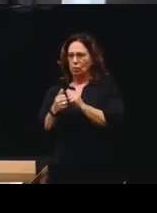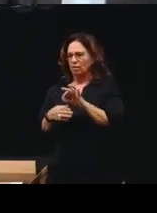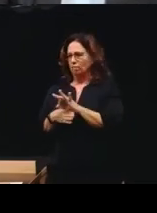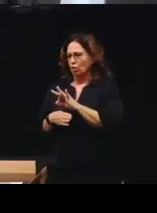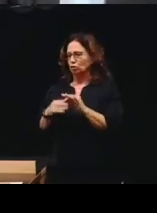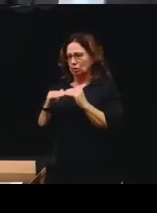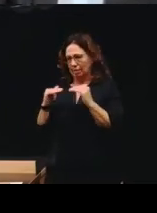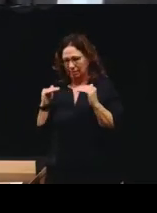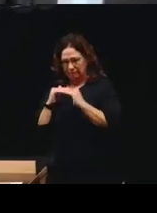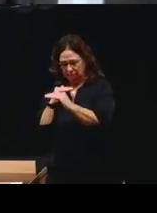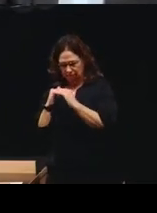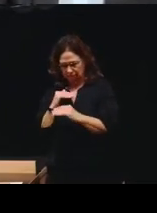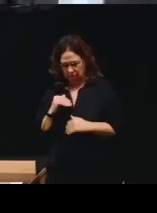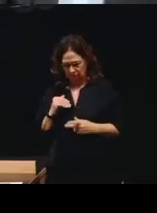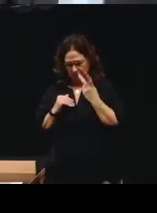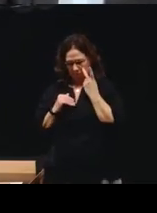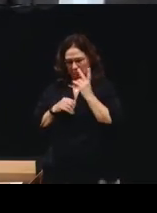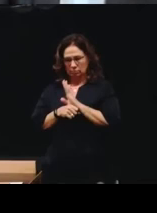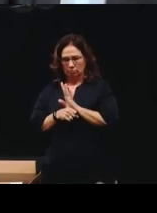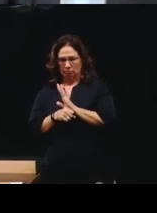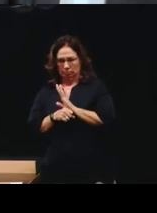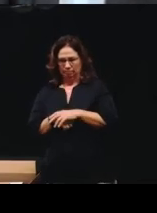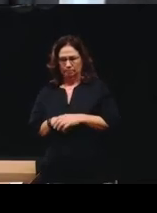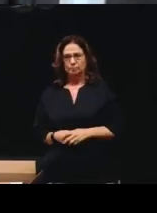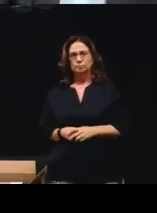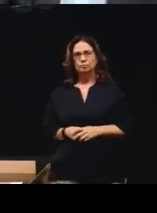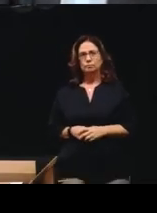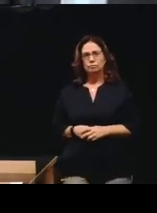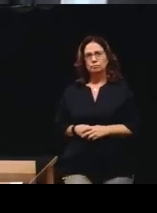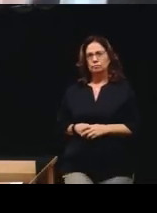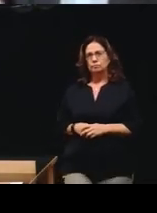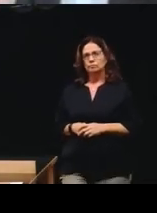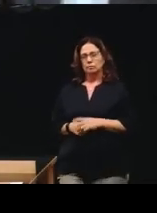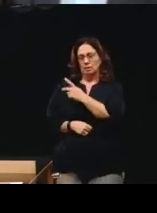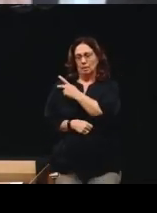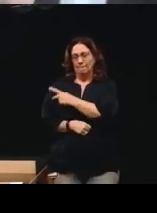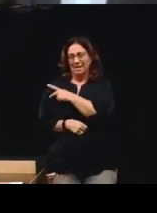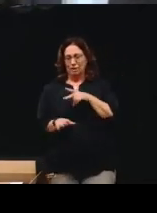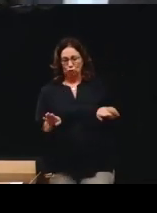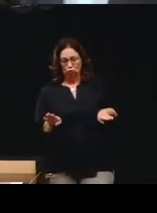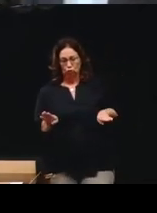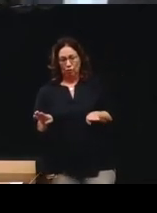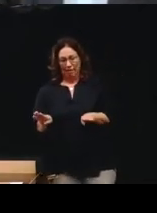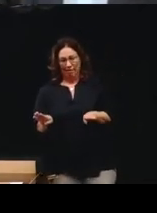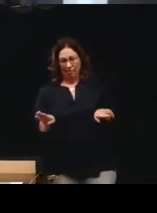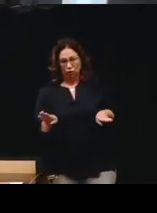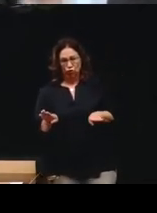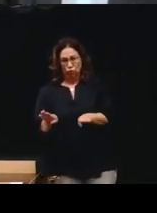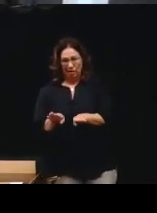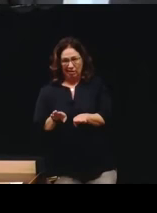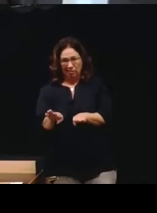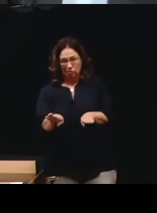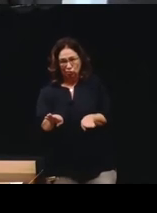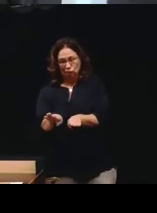that limb. Here in this video I'm about to play, interestingly enough, it's a patient with dragging monoplegic gait,